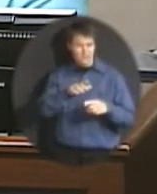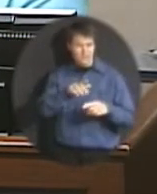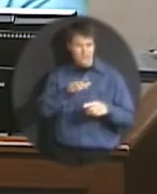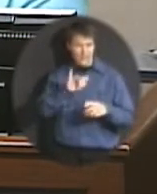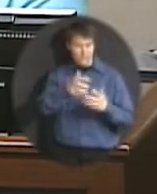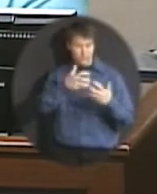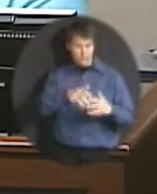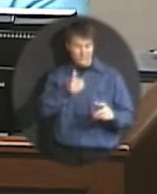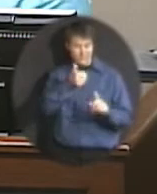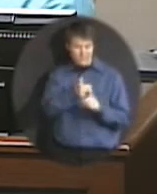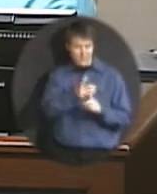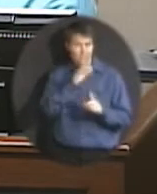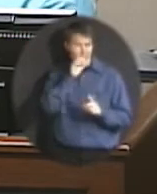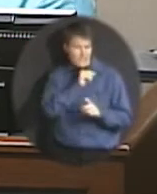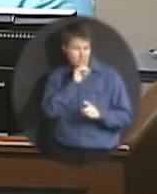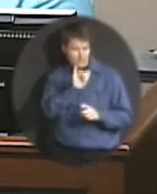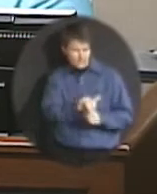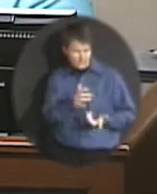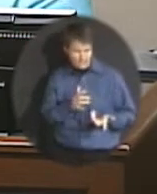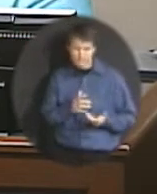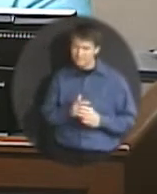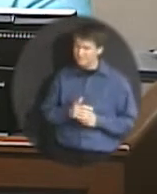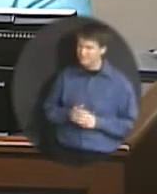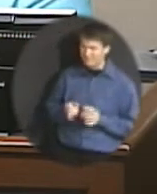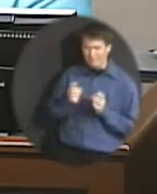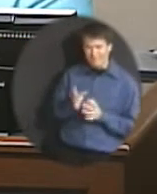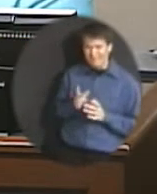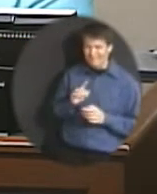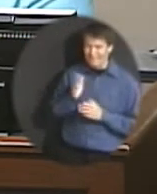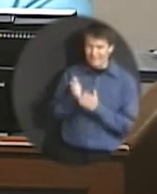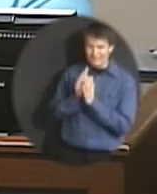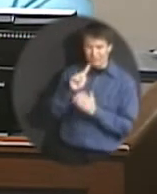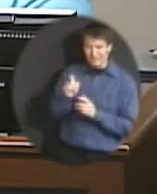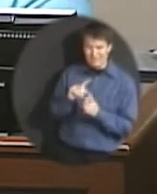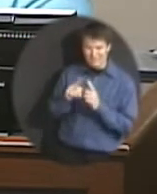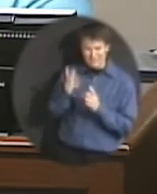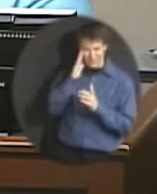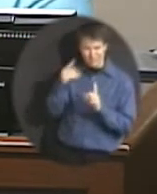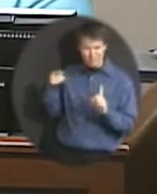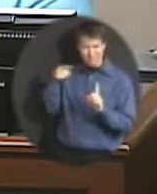I hate to ask this question, but I need to ask it. It comes back to our capital outlay again.